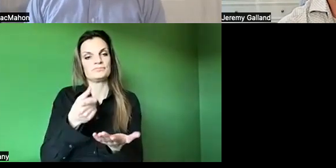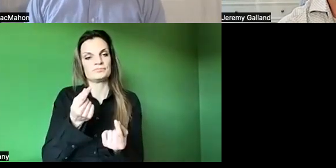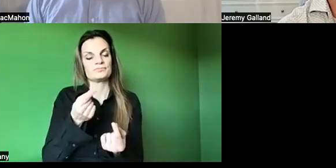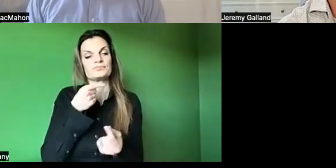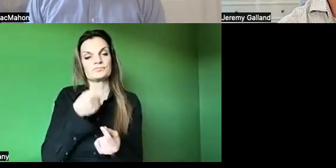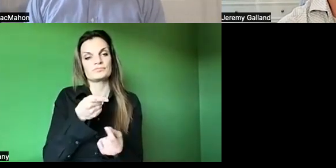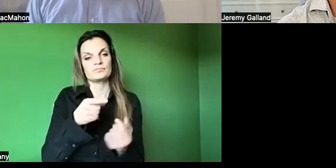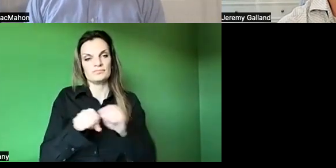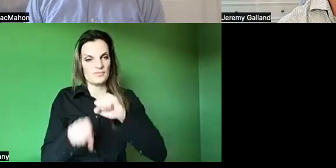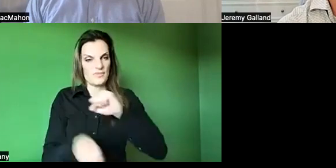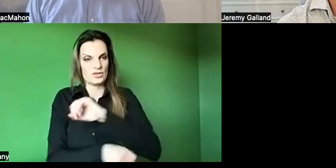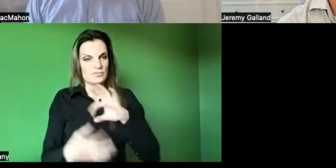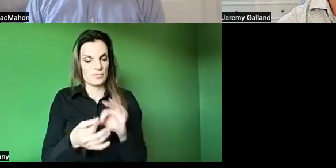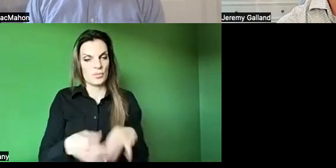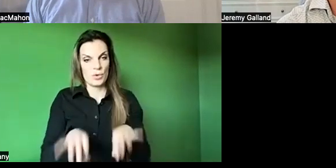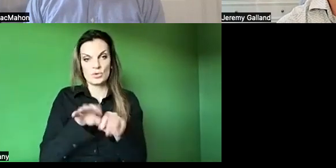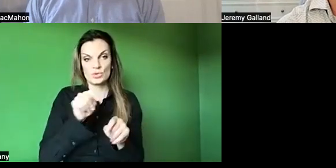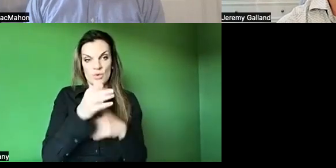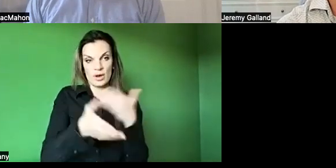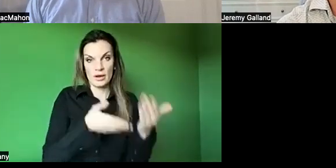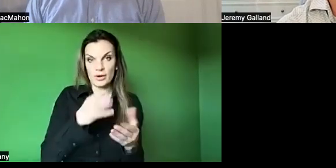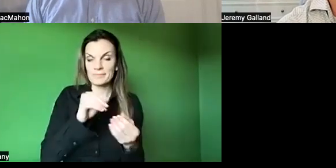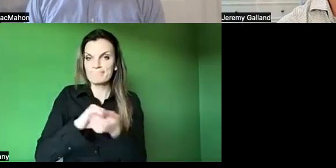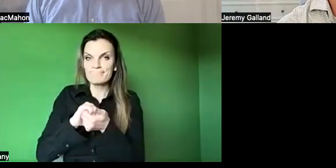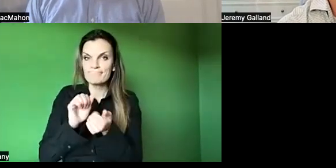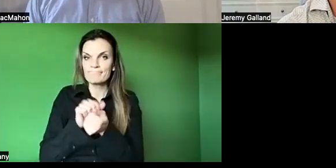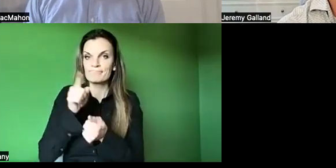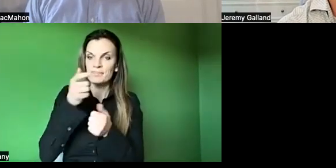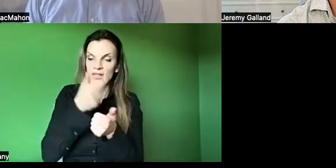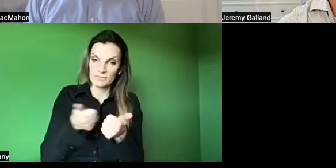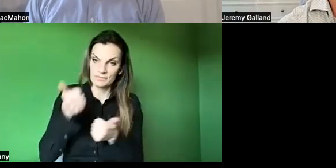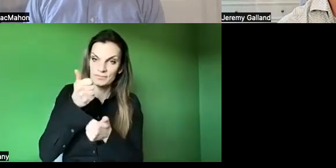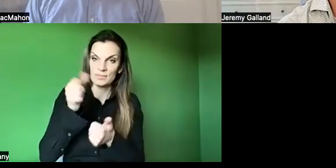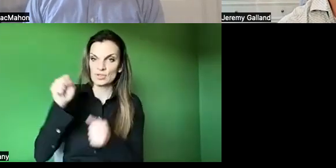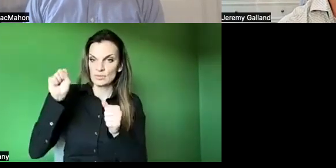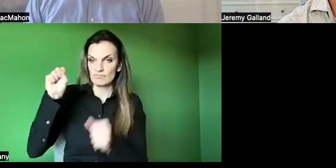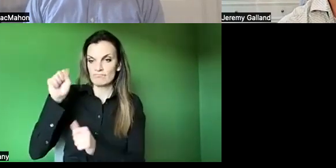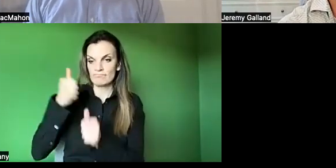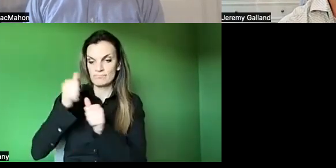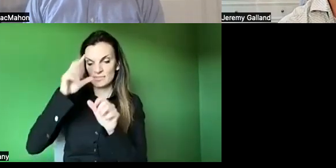areas, which is to hire and collaborate with the superintendent and to